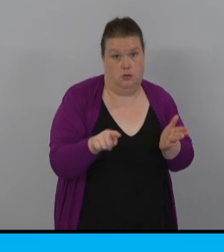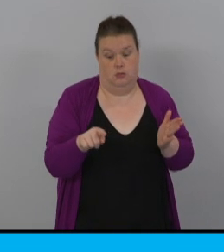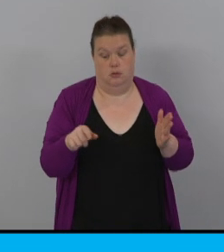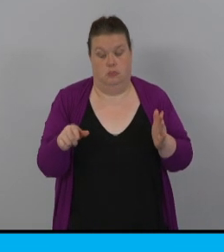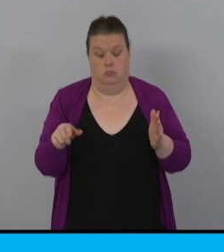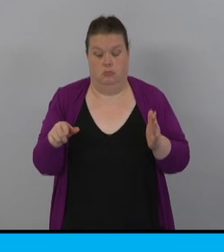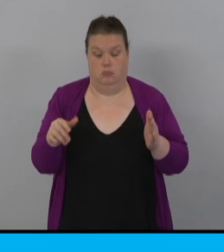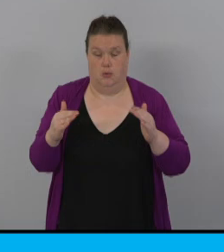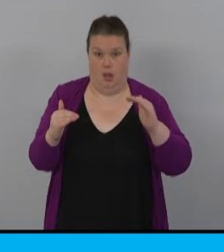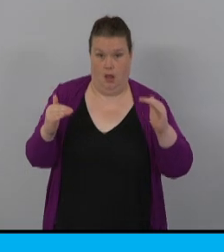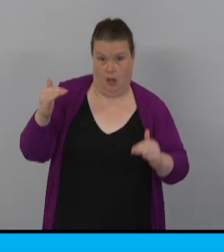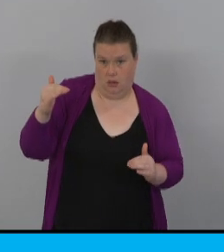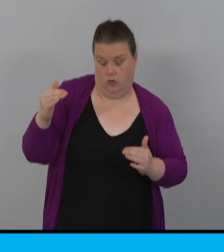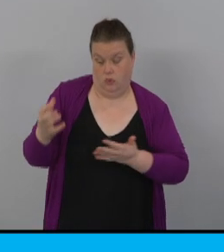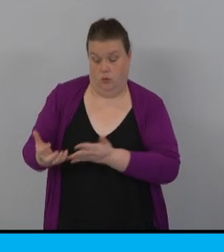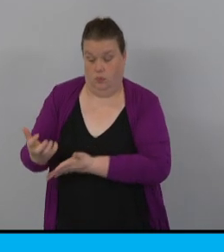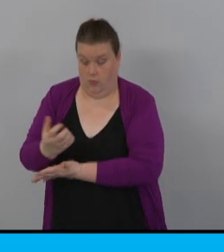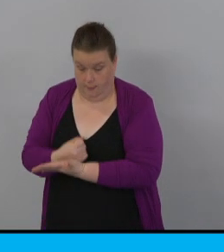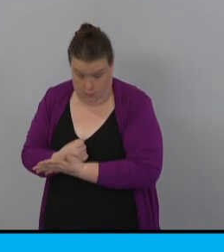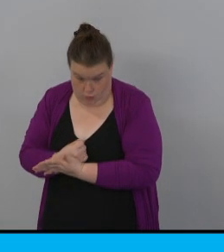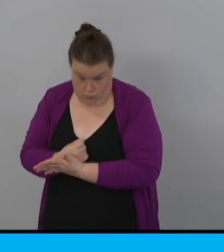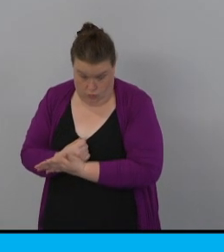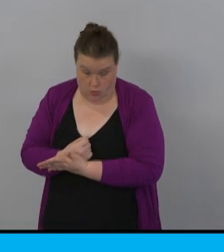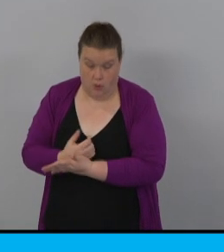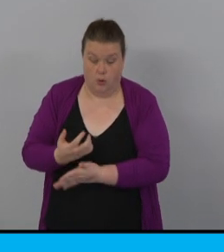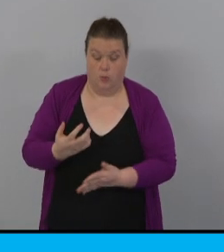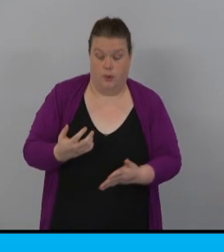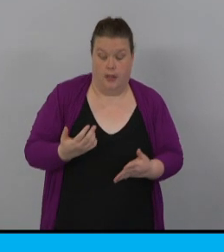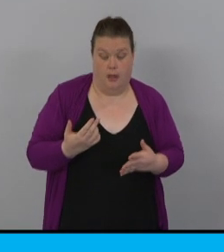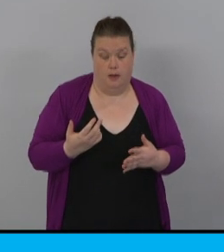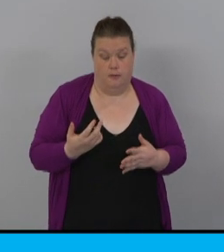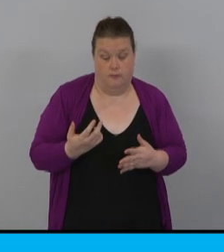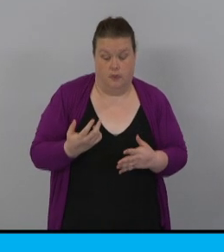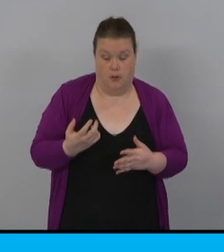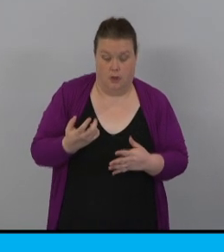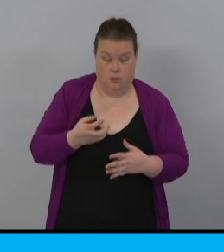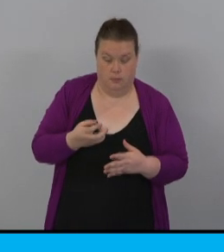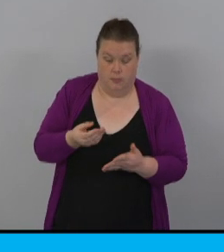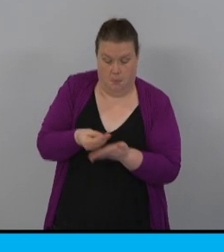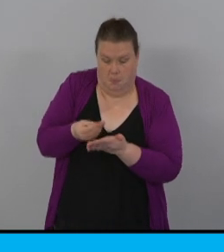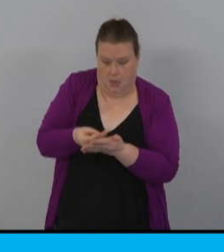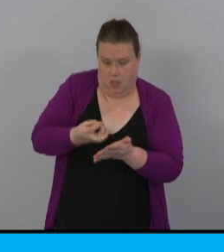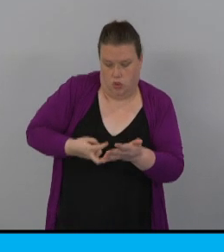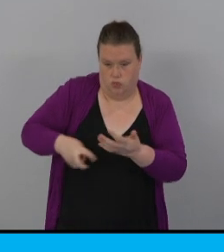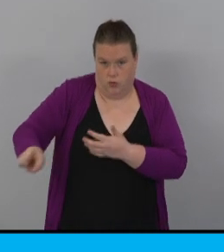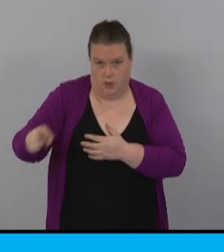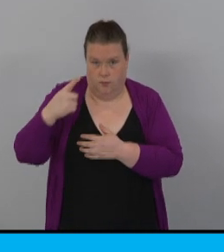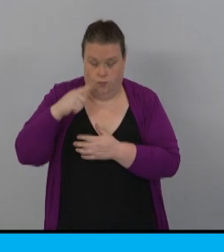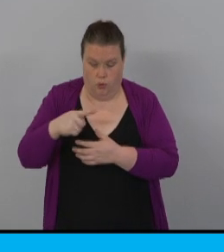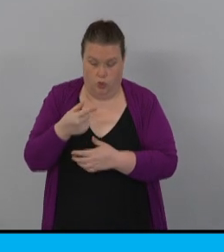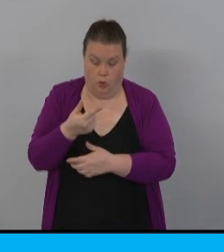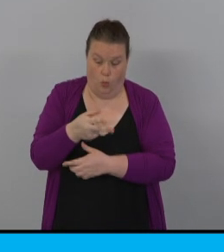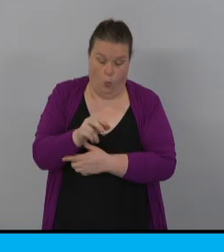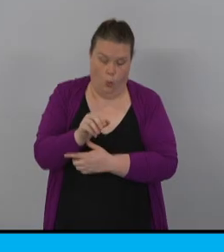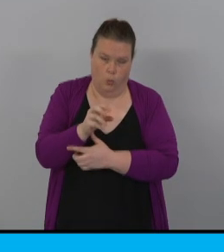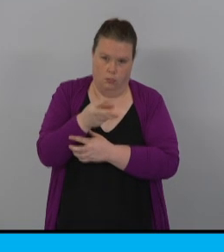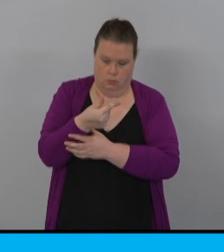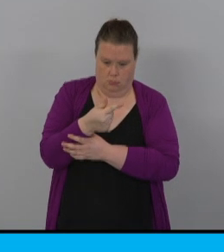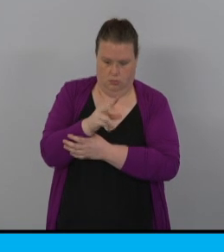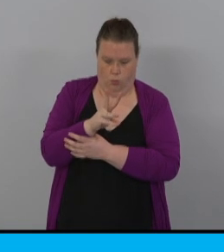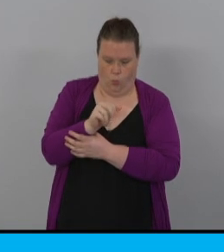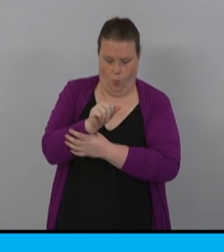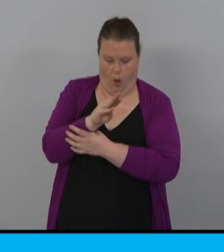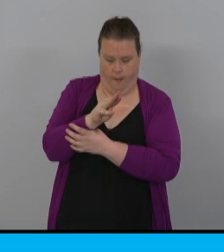do to cover the losses in Waco, and the Day School for the Deaf. Then our net change in fund